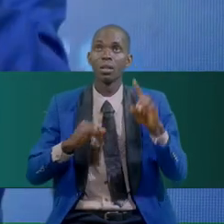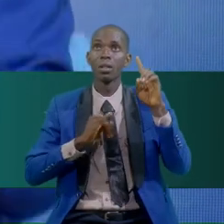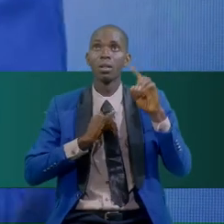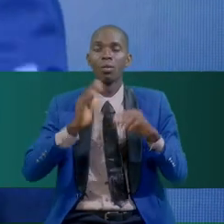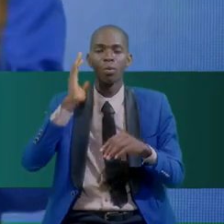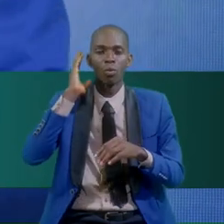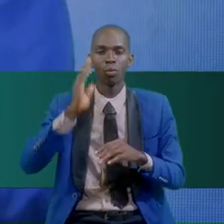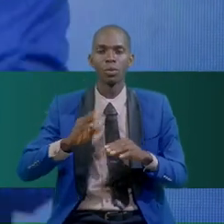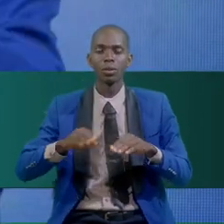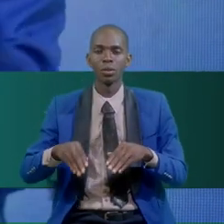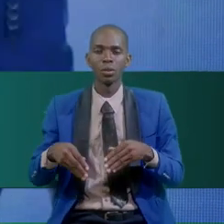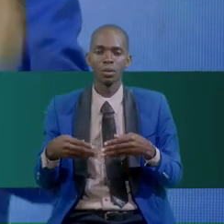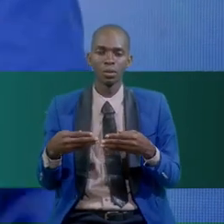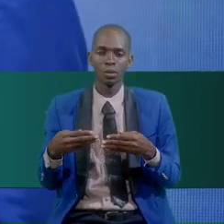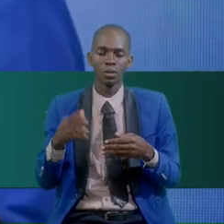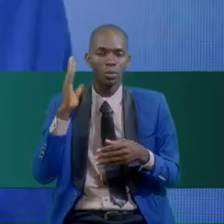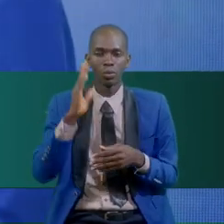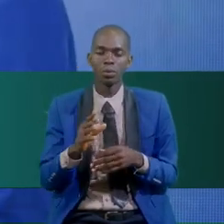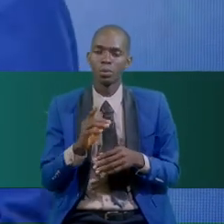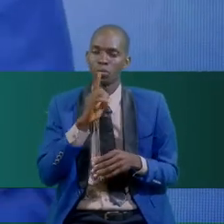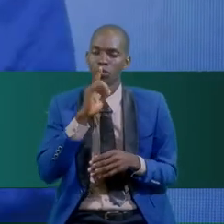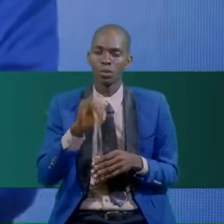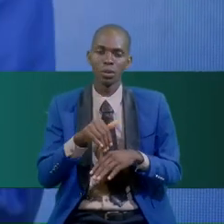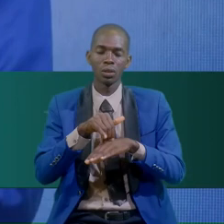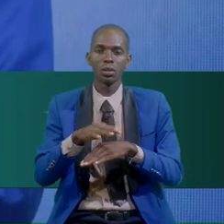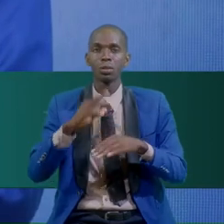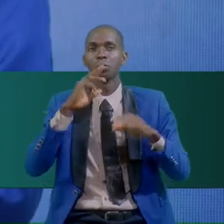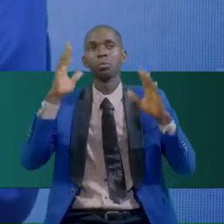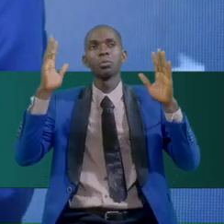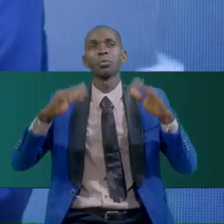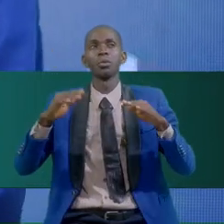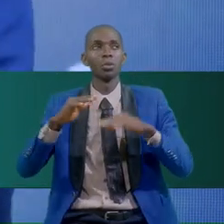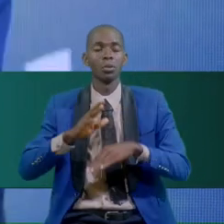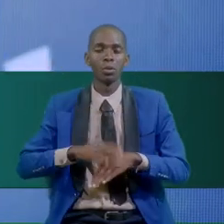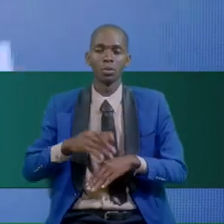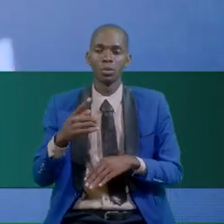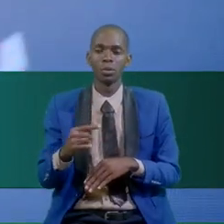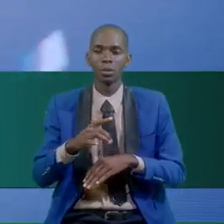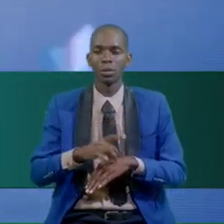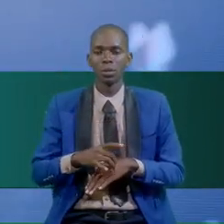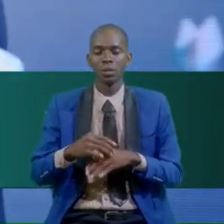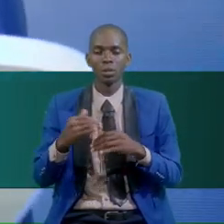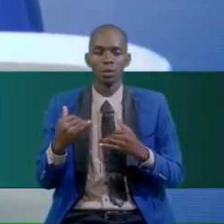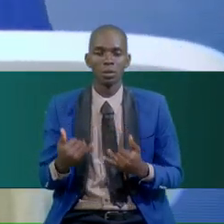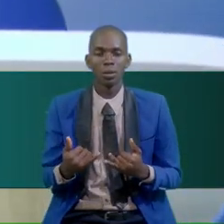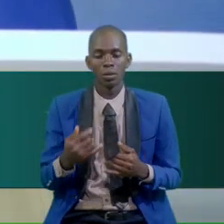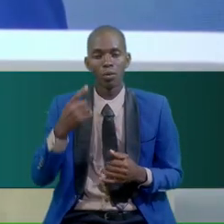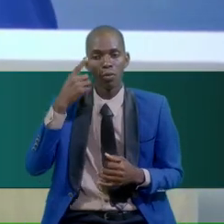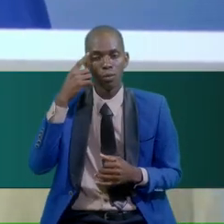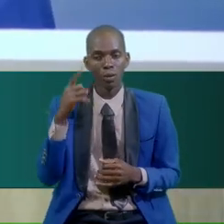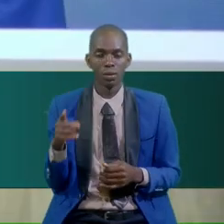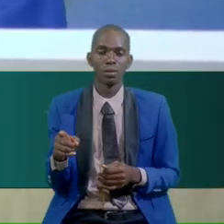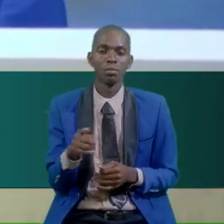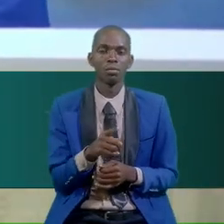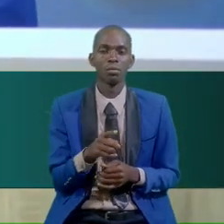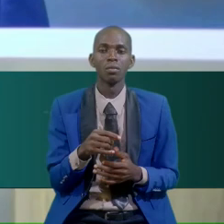give send rain upon the earth. Now, for them, it was